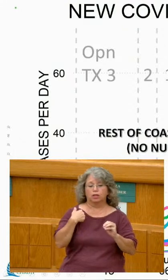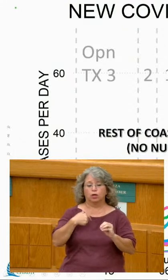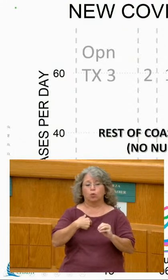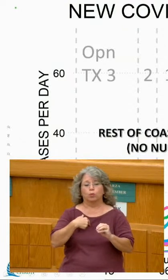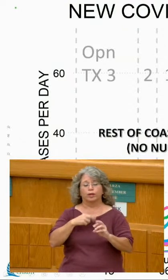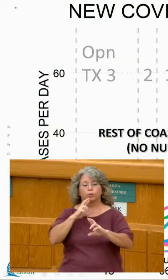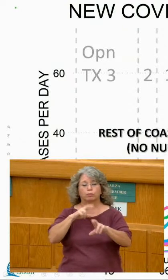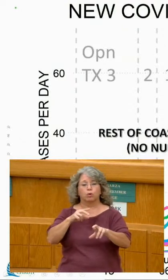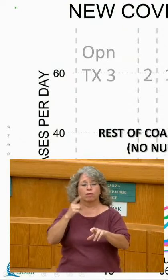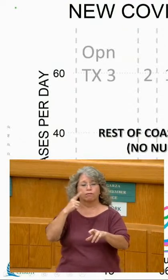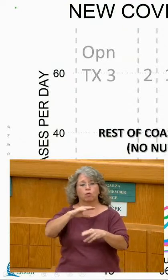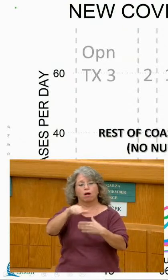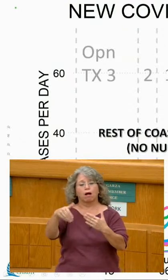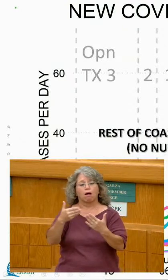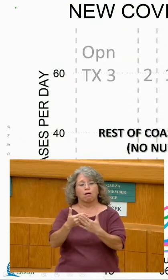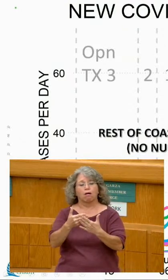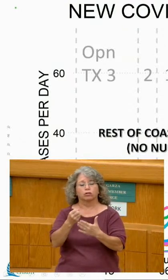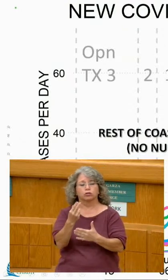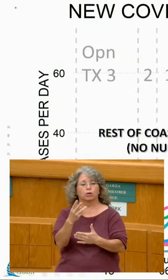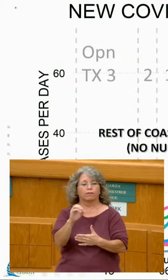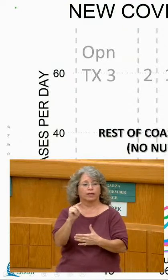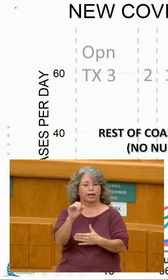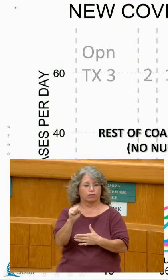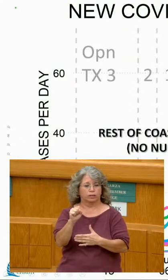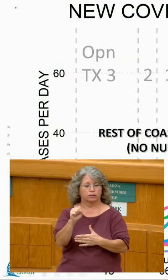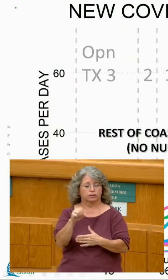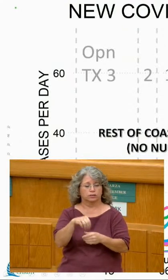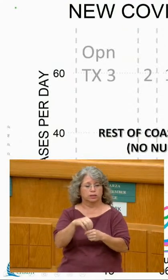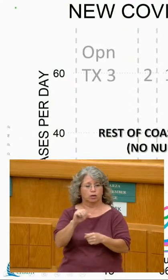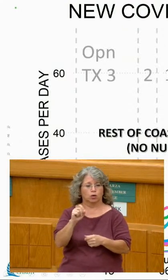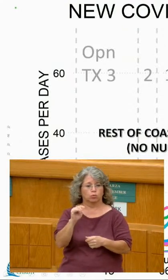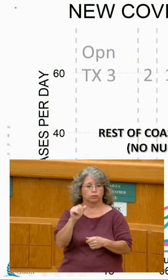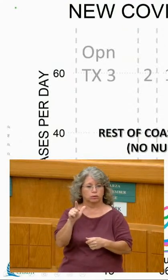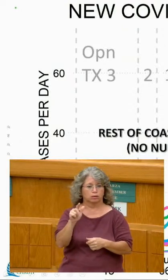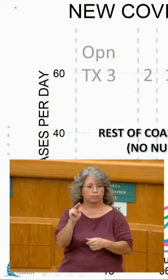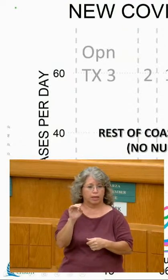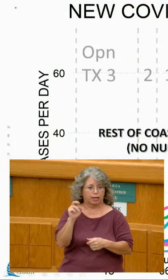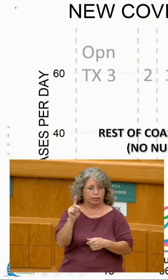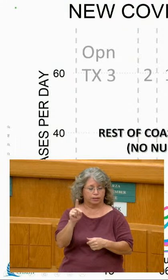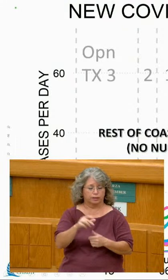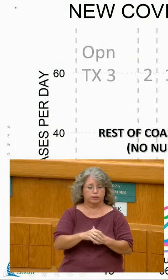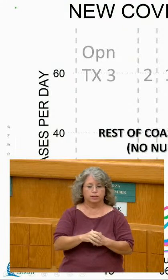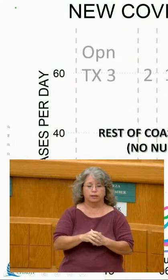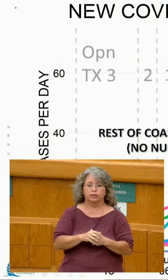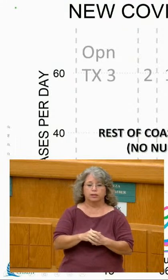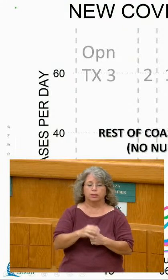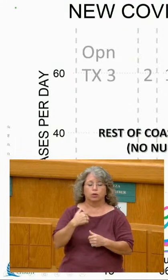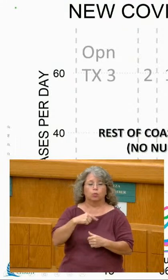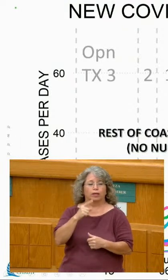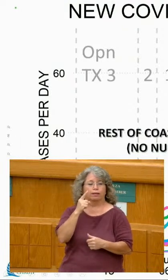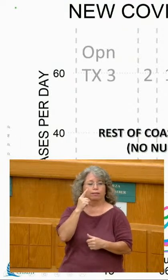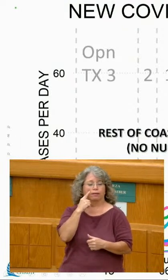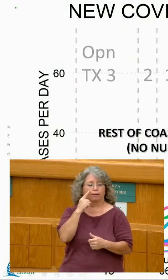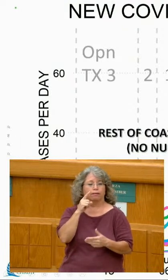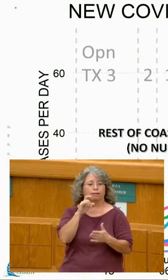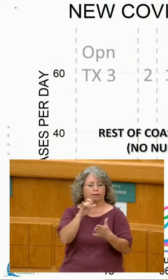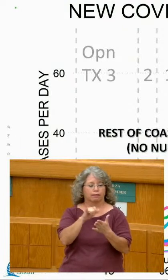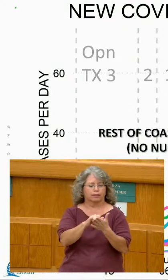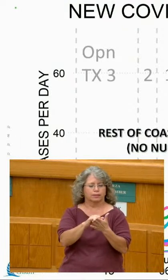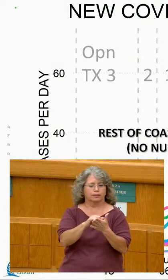Bend area, you can see this pattern very recently of these big increases. We think that this is the result